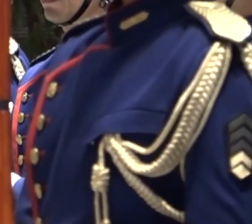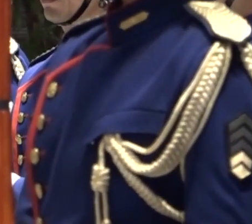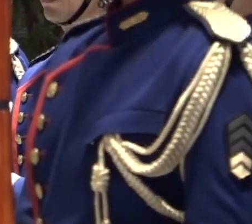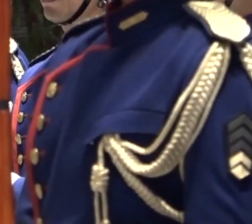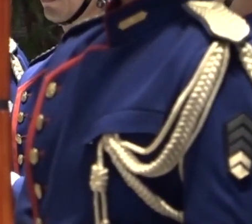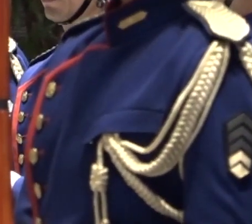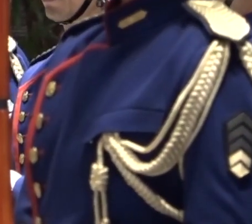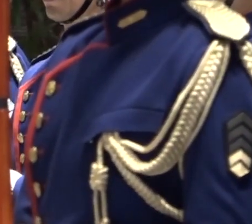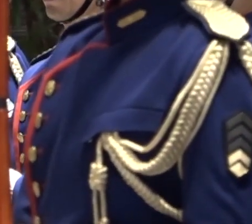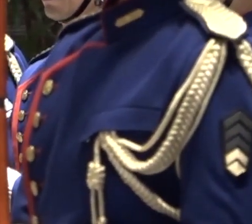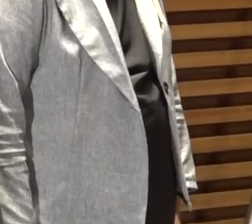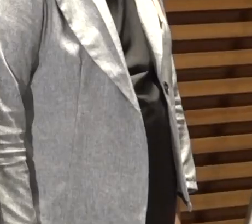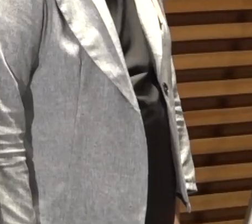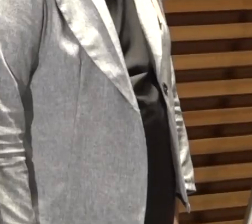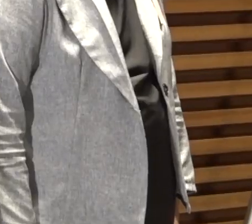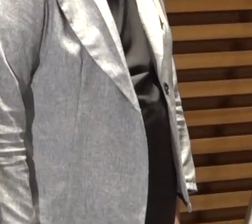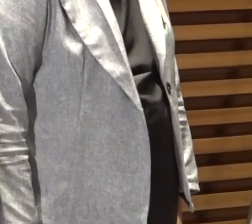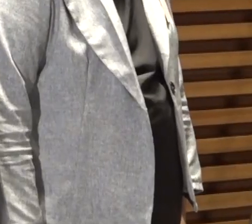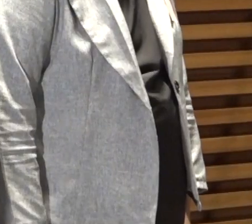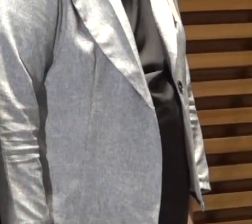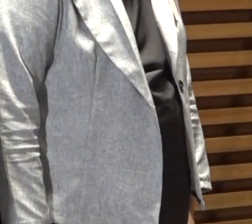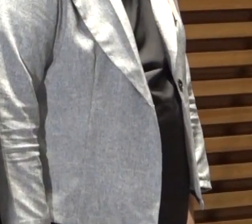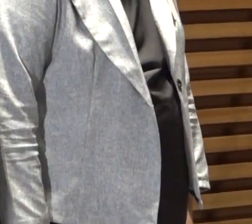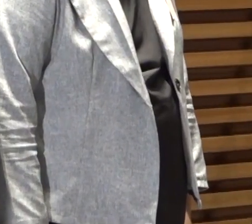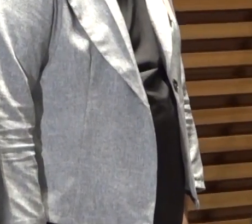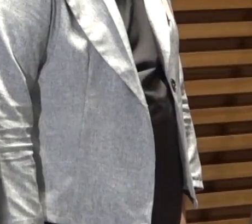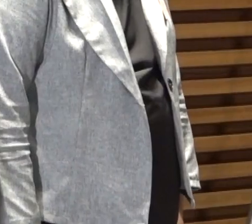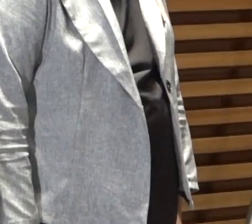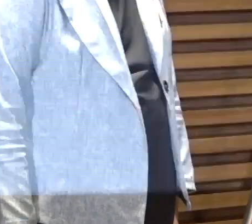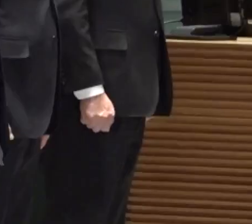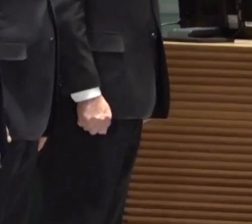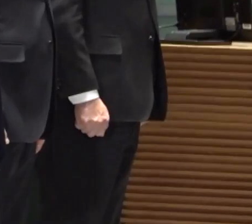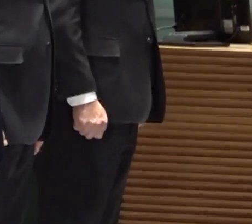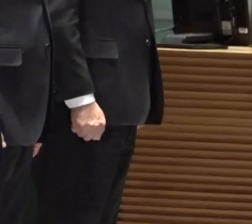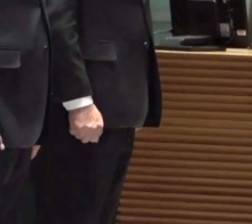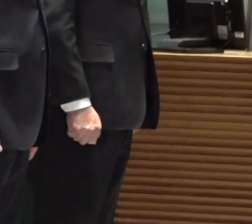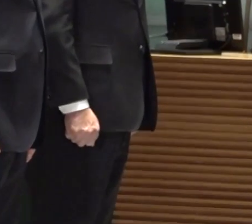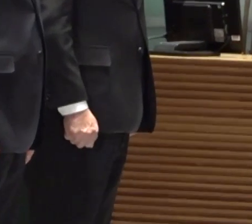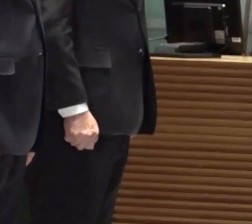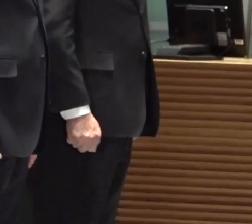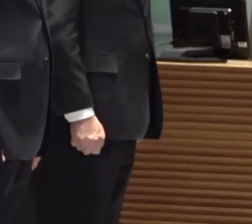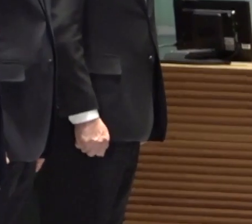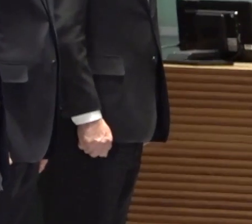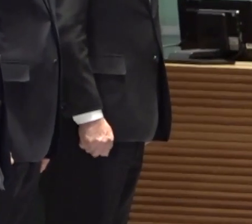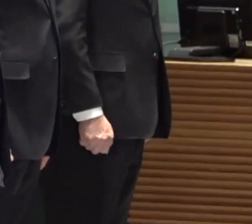The speakers, I want to emphasize that bilateral cooperation